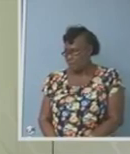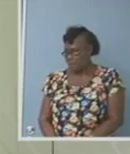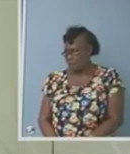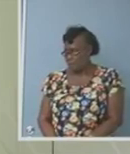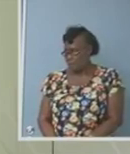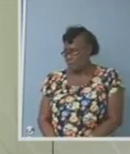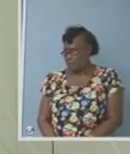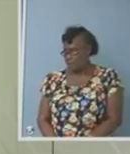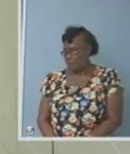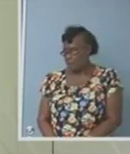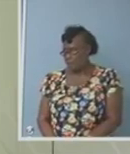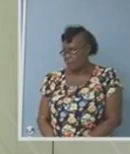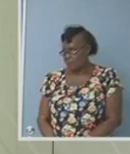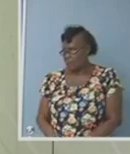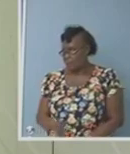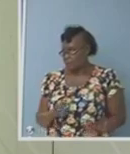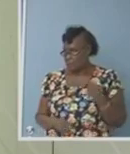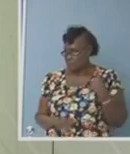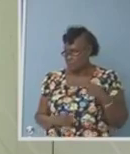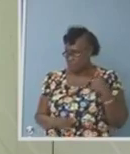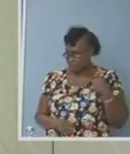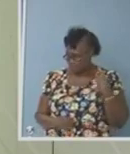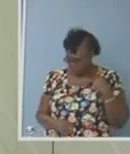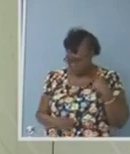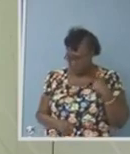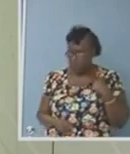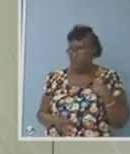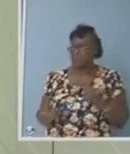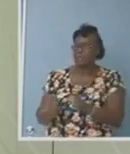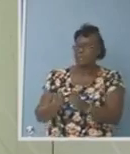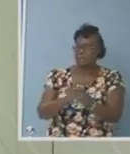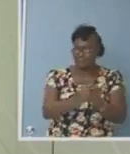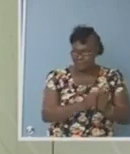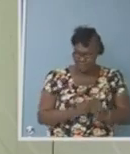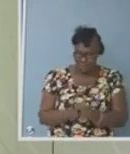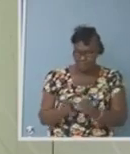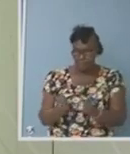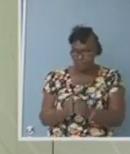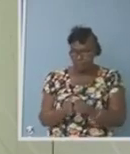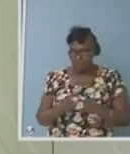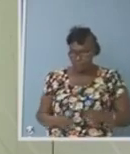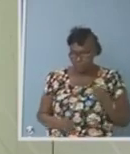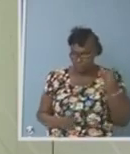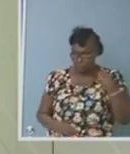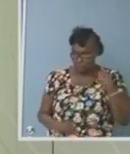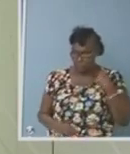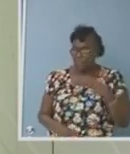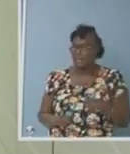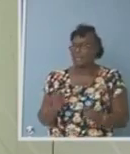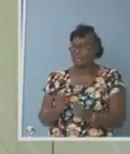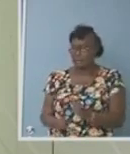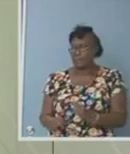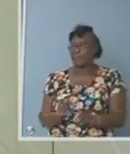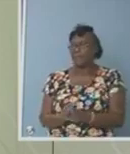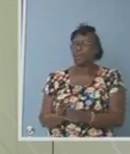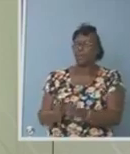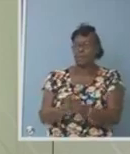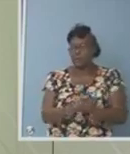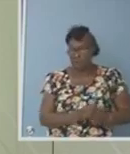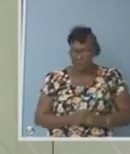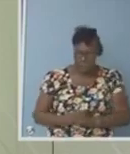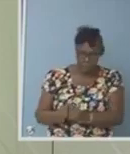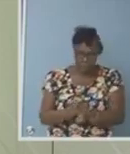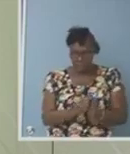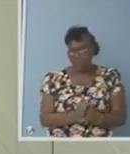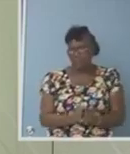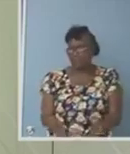Tobago is not being left out at all, and this is a national issue, and let us continue to play our part, and we have the necessary support coming